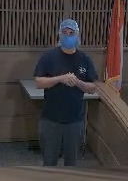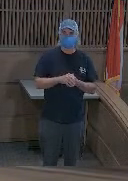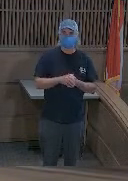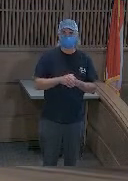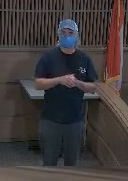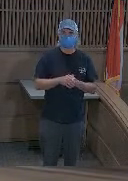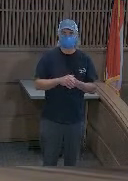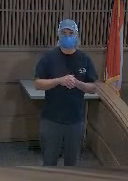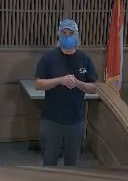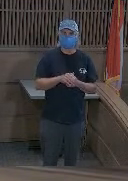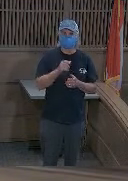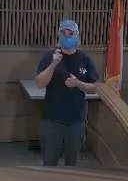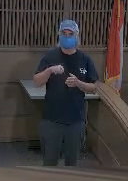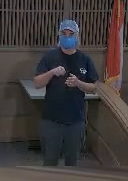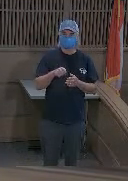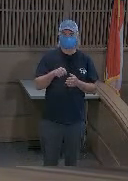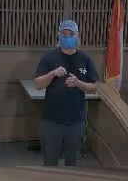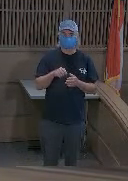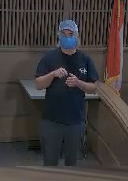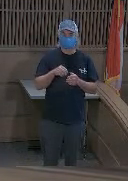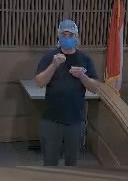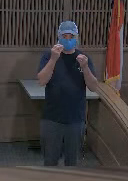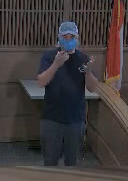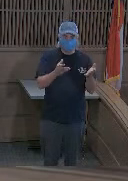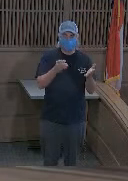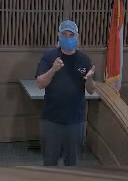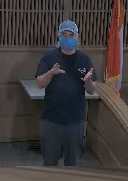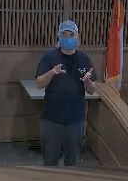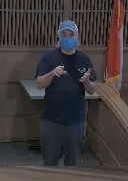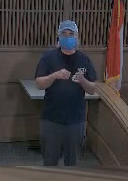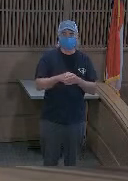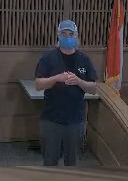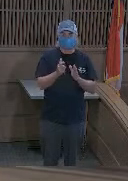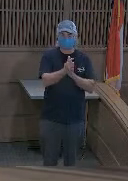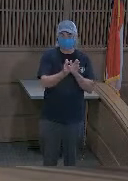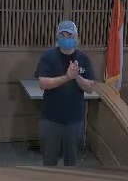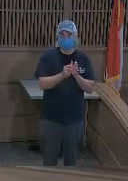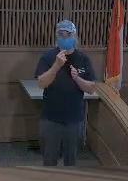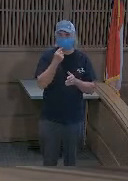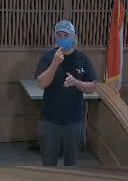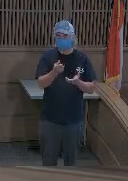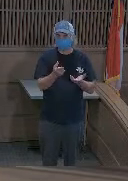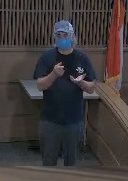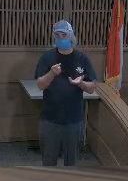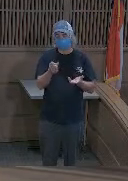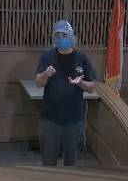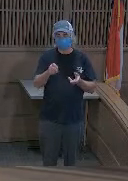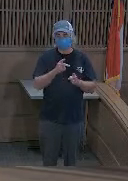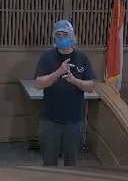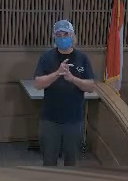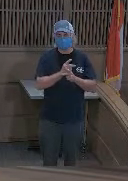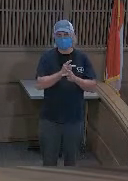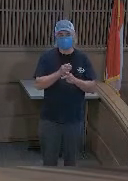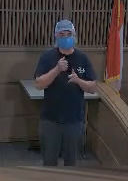need a mandate or a law to exercise good common sense and try to protect you and your loved ones.